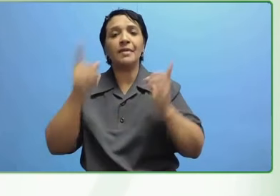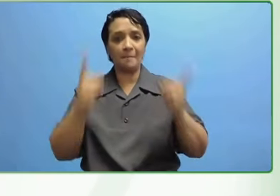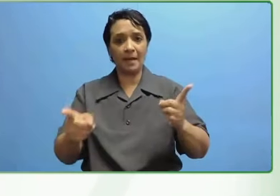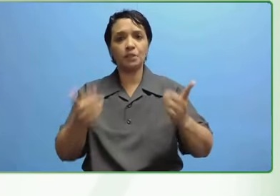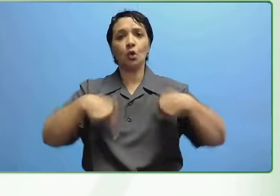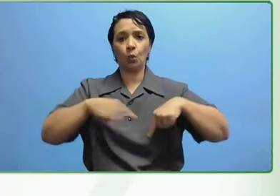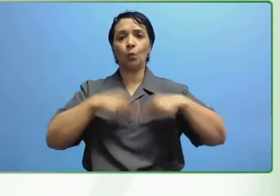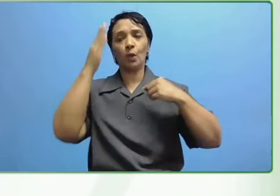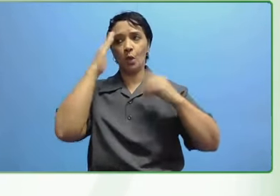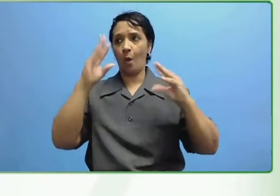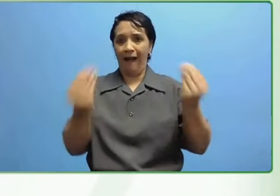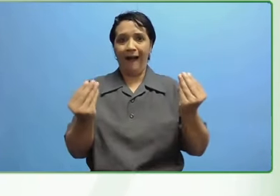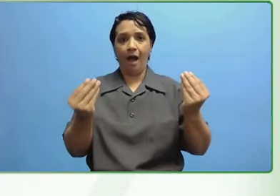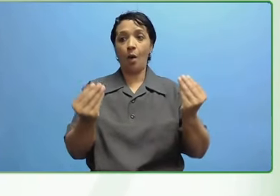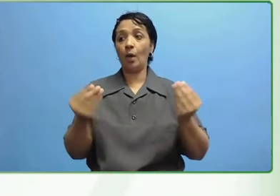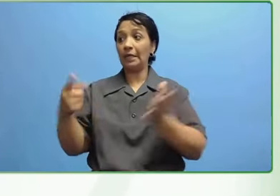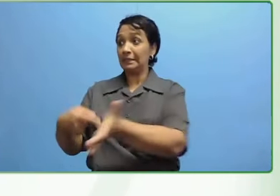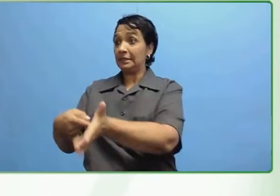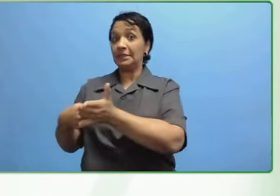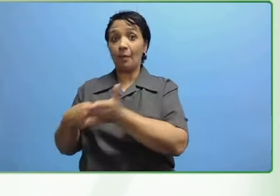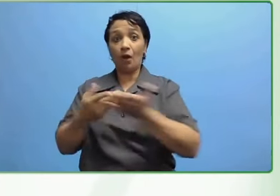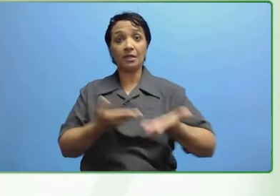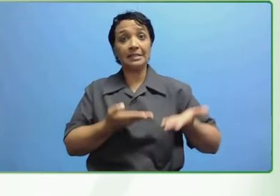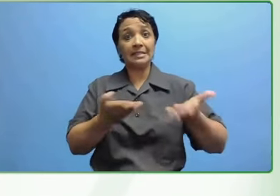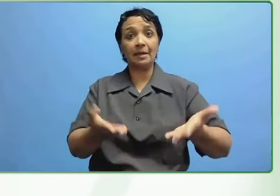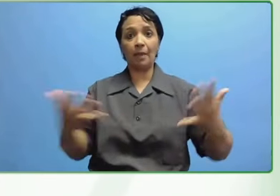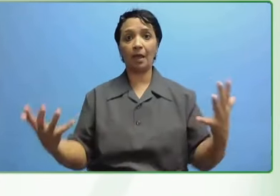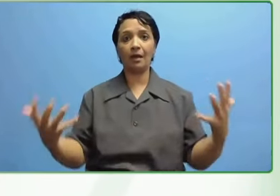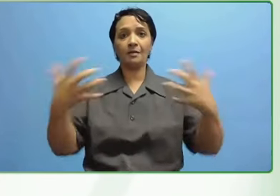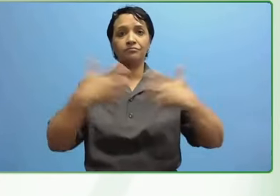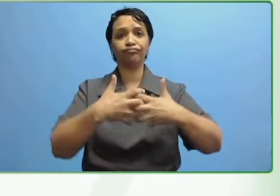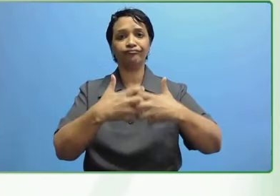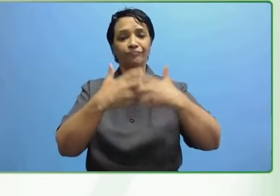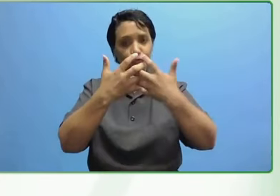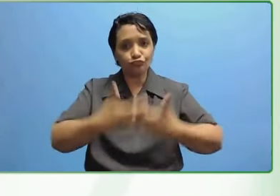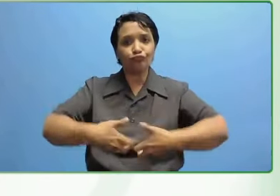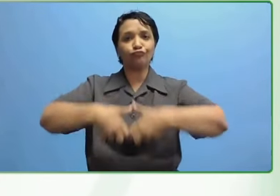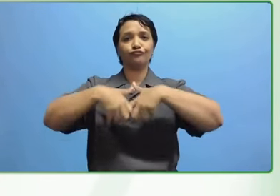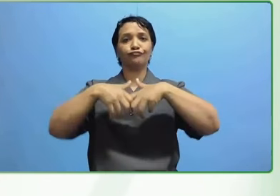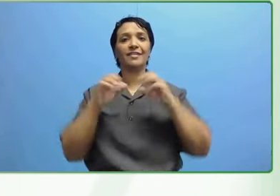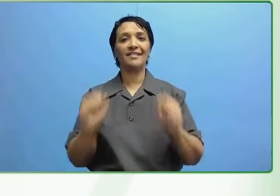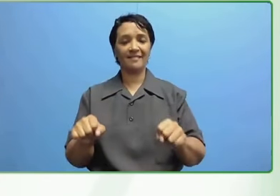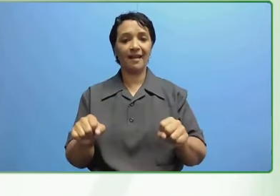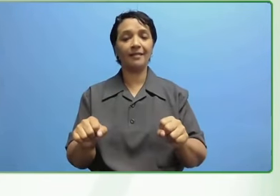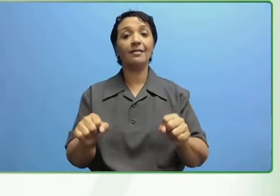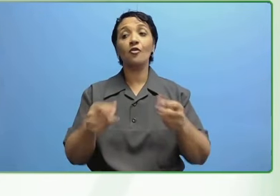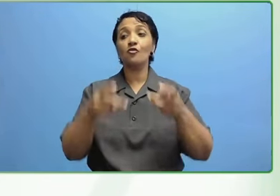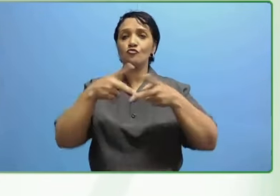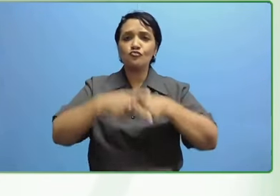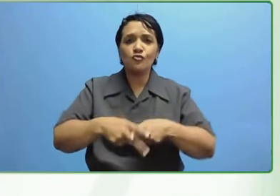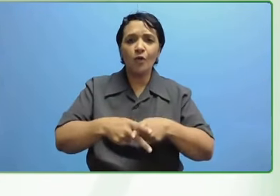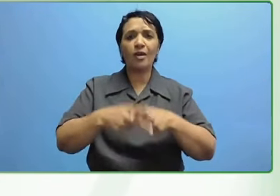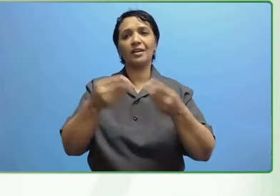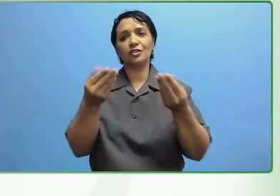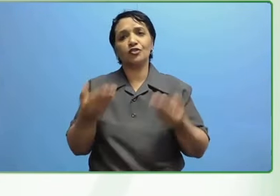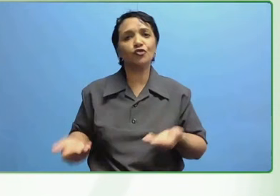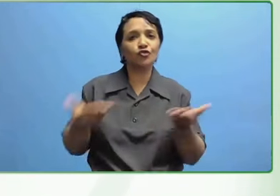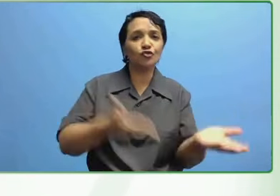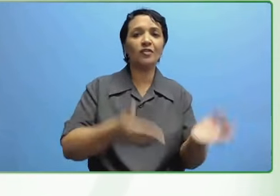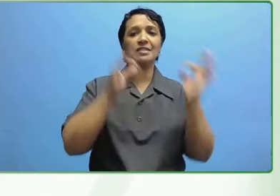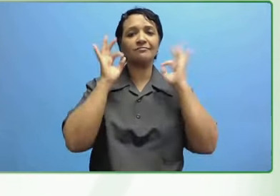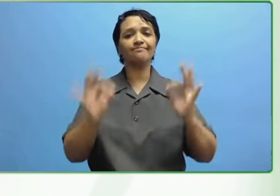we reconcile the demand and the supply. Industry is obliged to produce products and services which are accessible. Public authorities